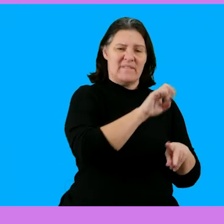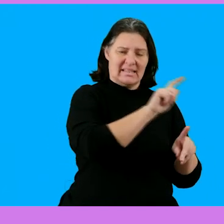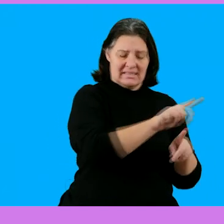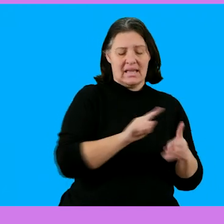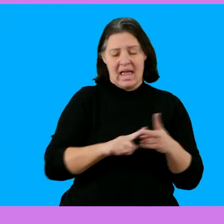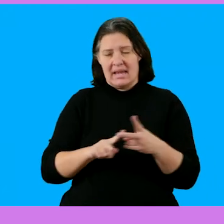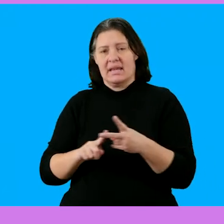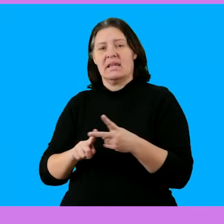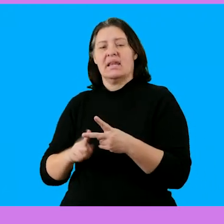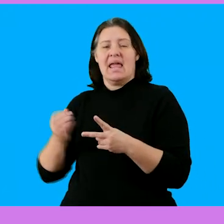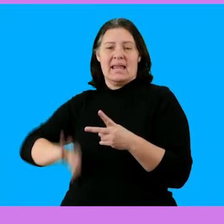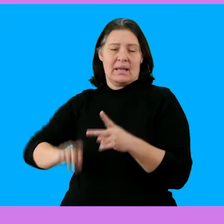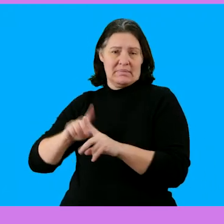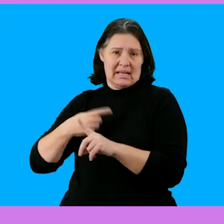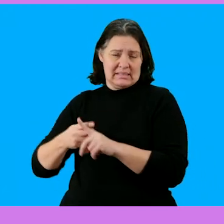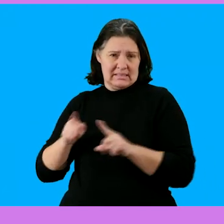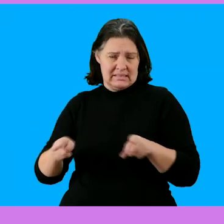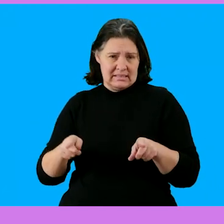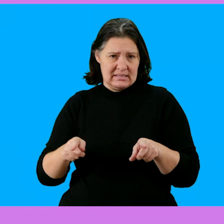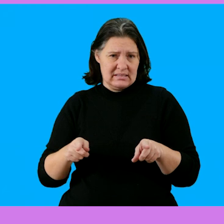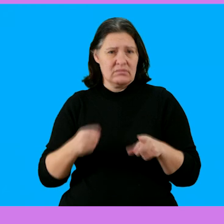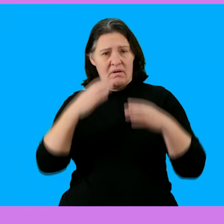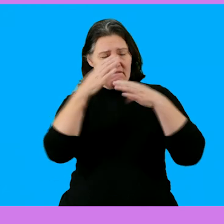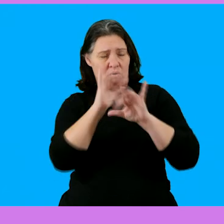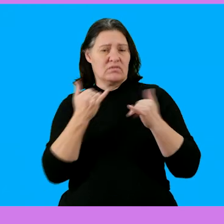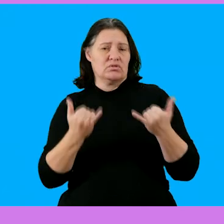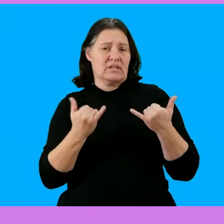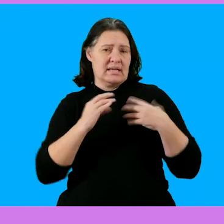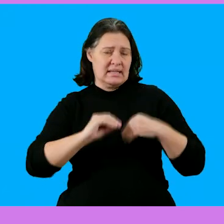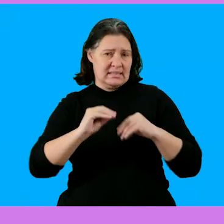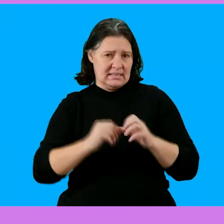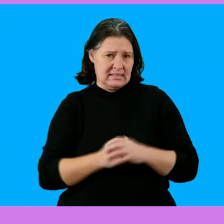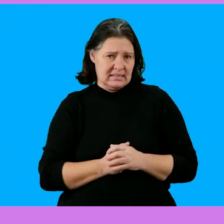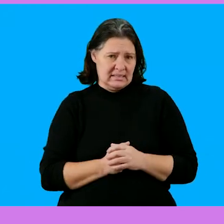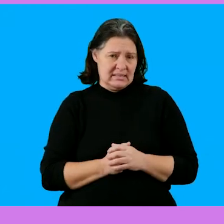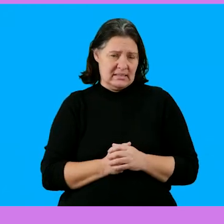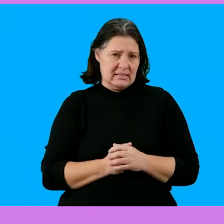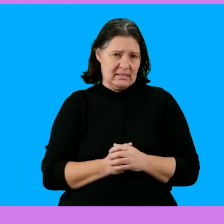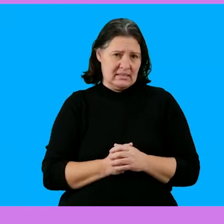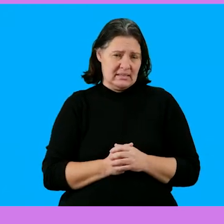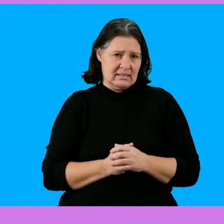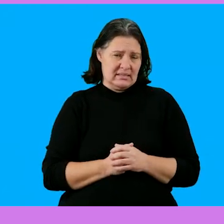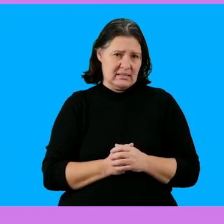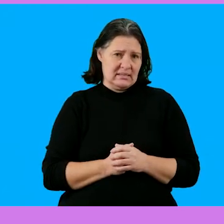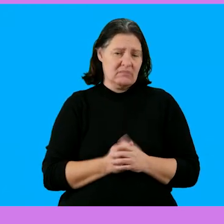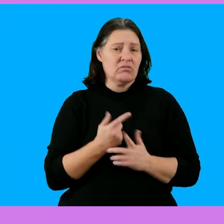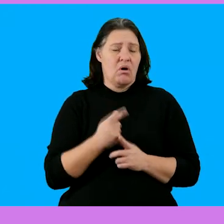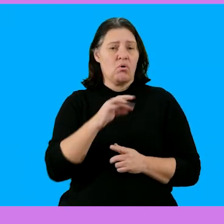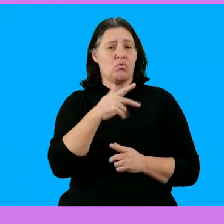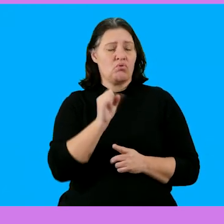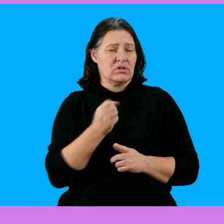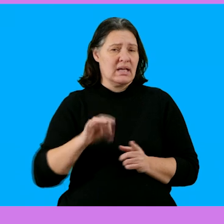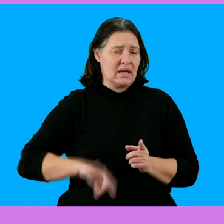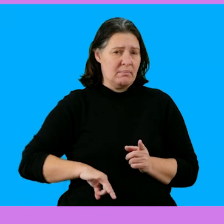value-added tax as well as your income tax. And this was our focus of today's lesson. We thereafter said that you take your